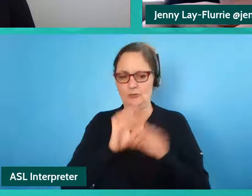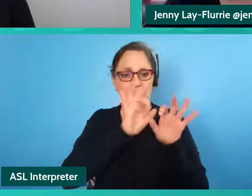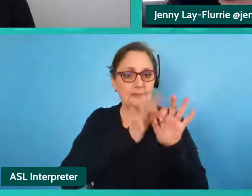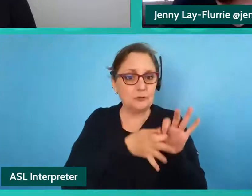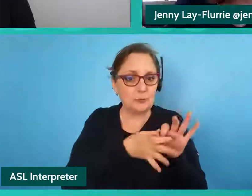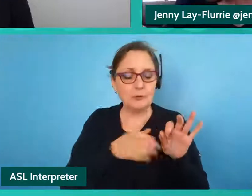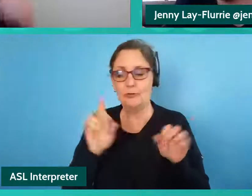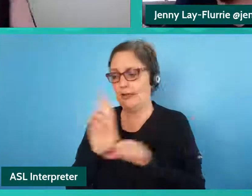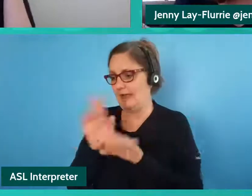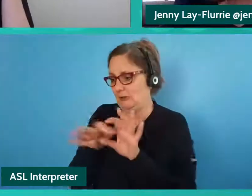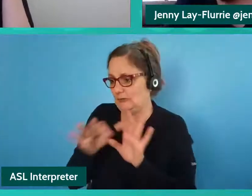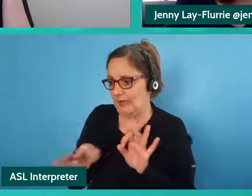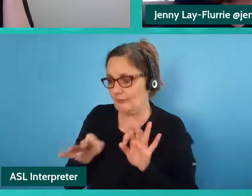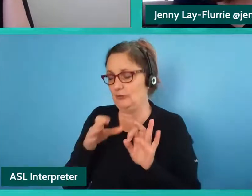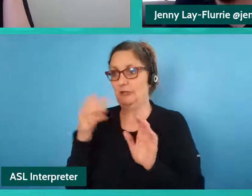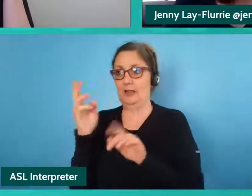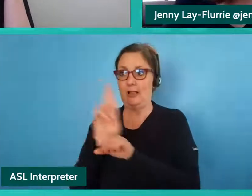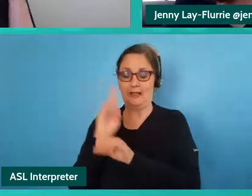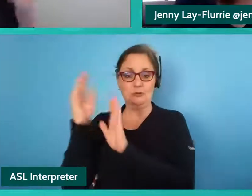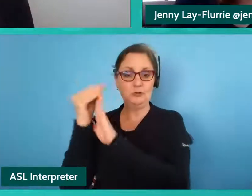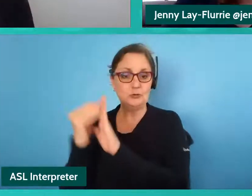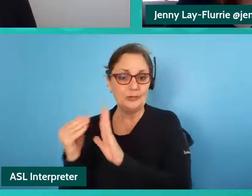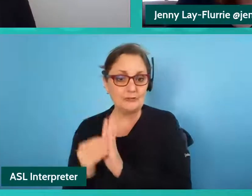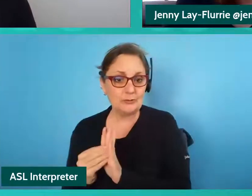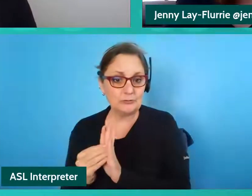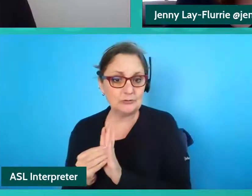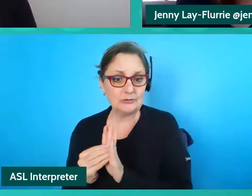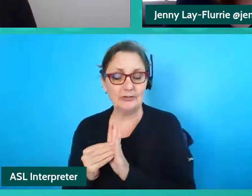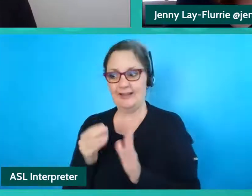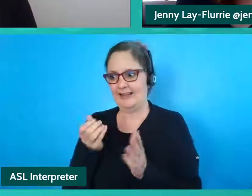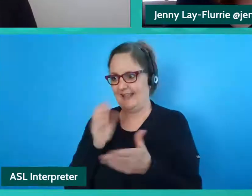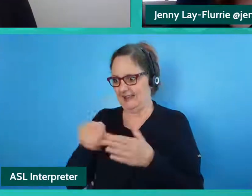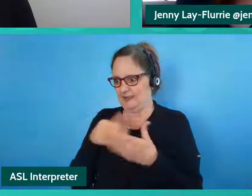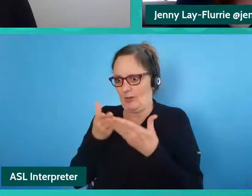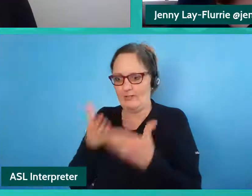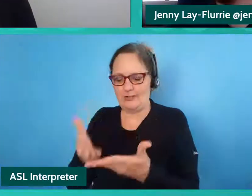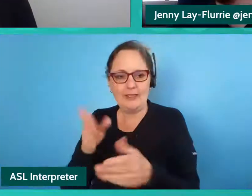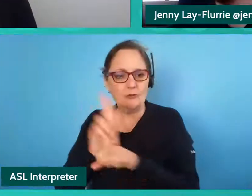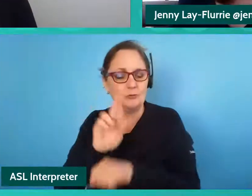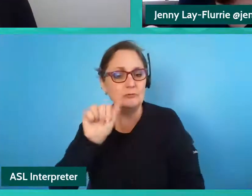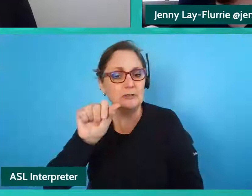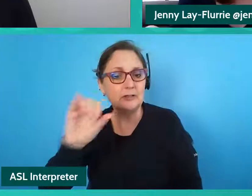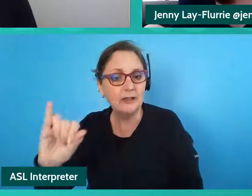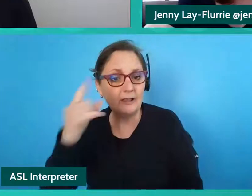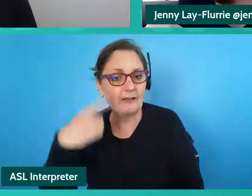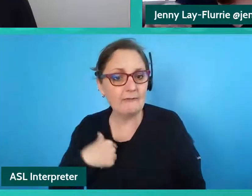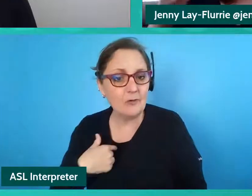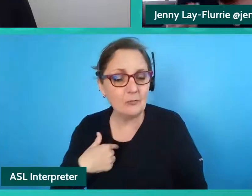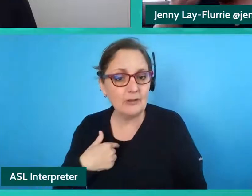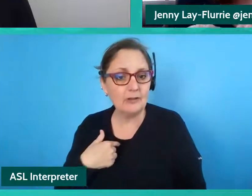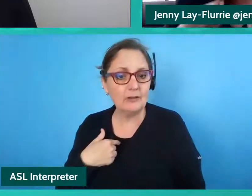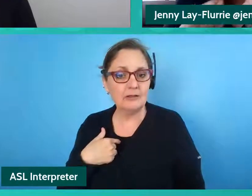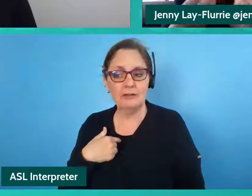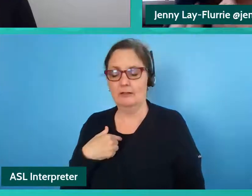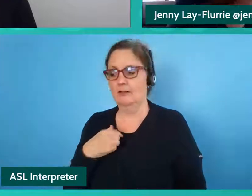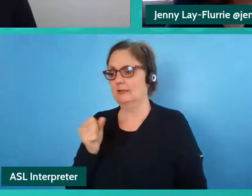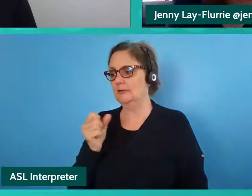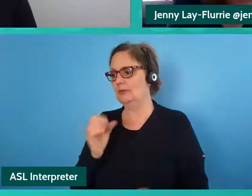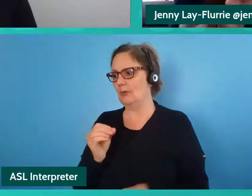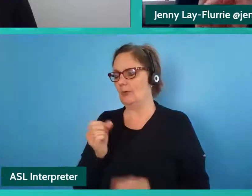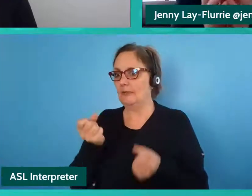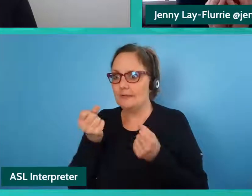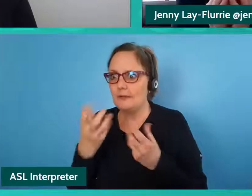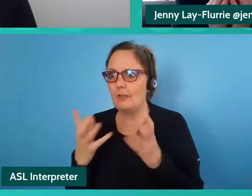and they're all there independently for me using artificial intelligence. So I think there's a lot more to